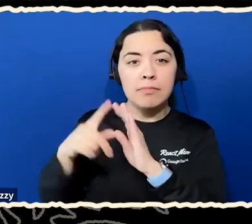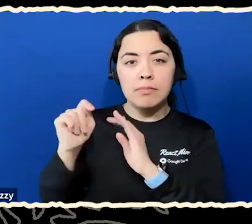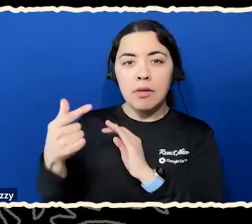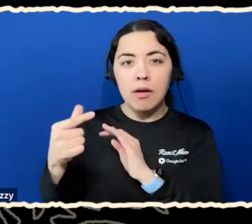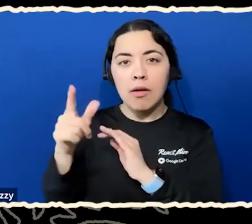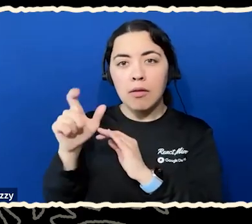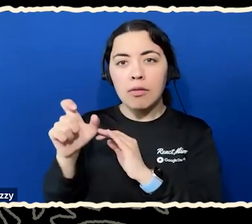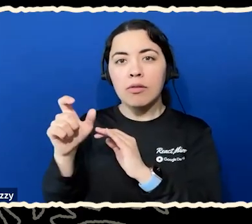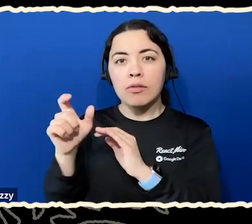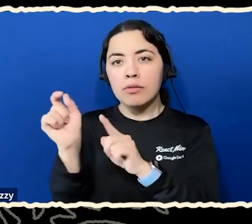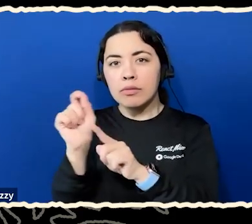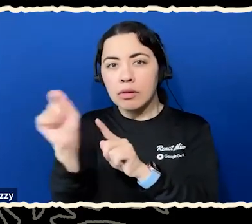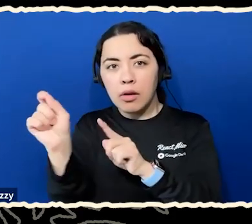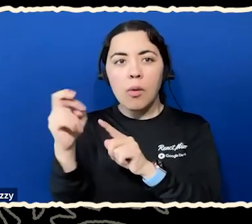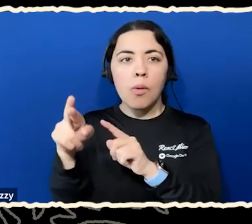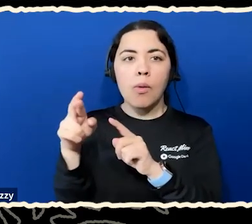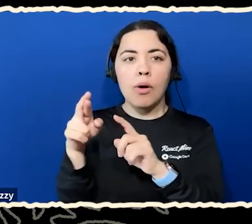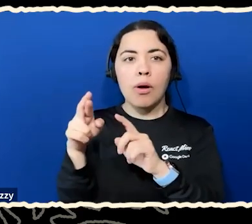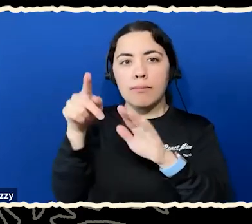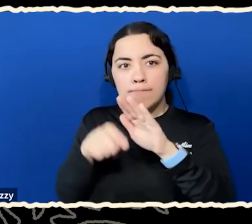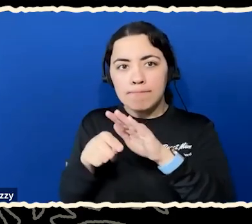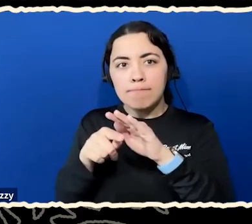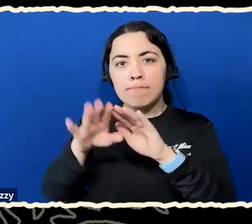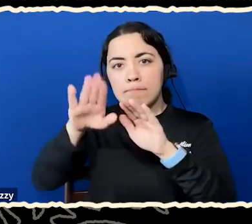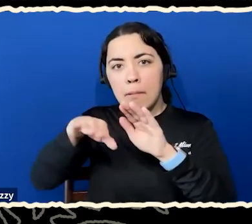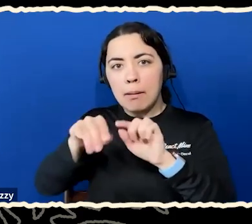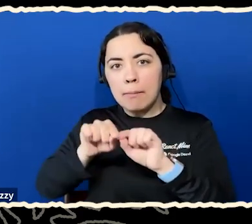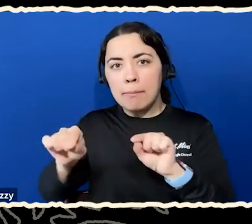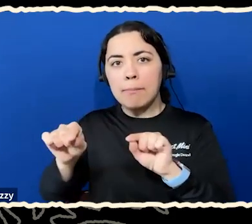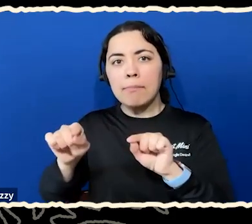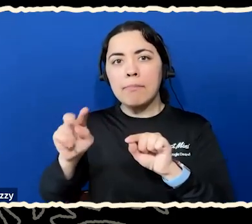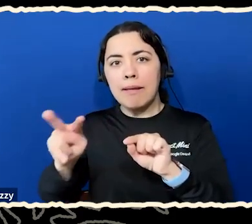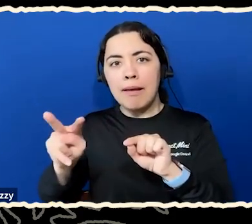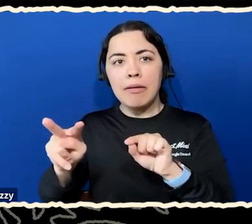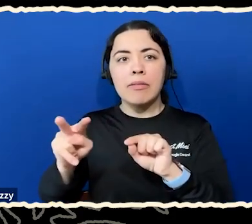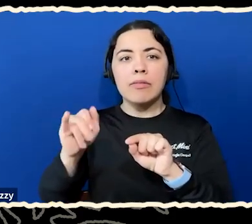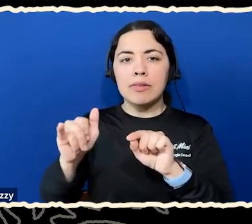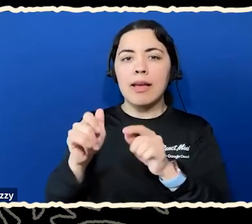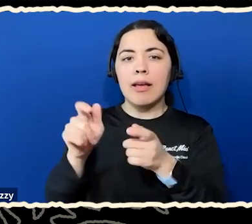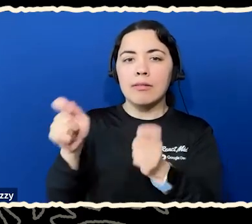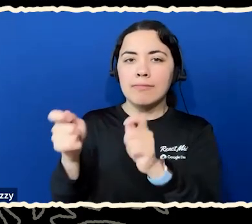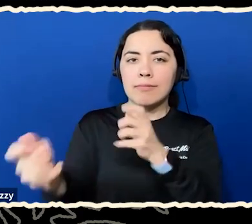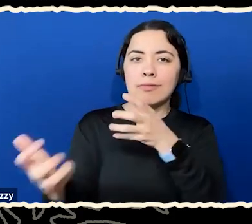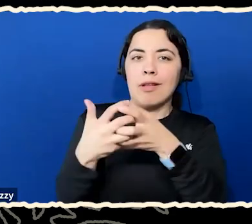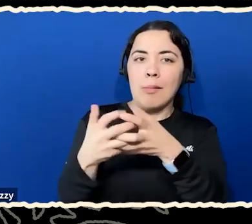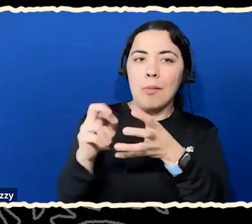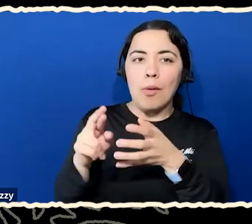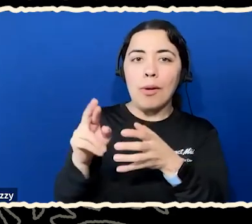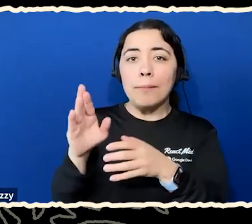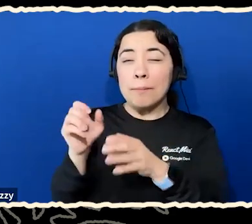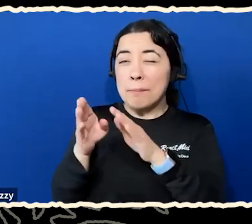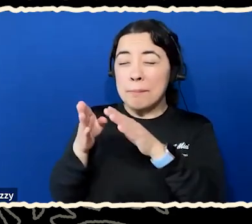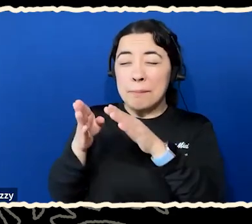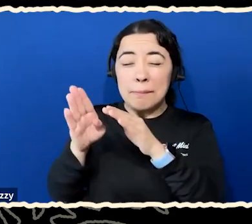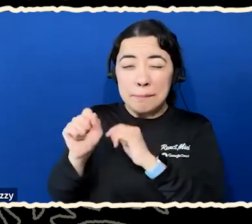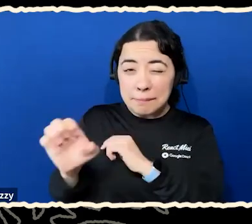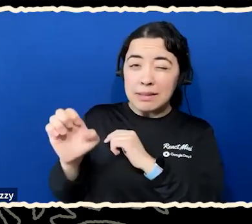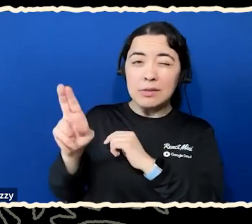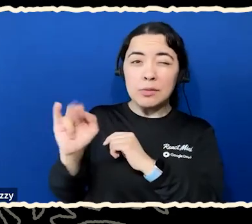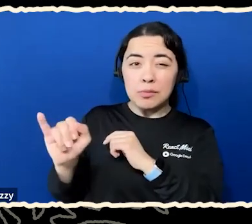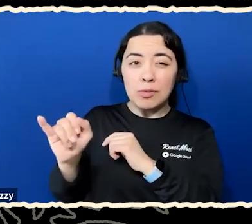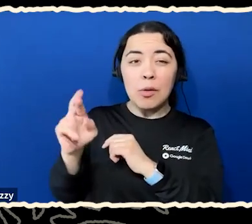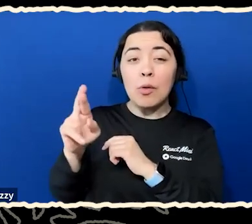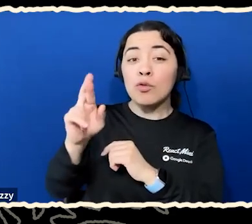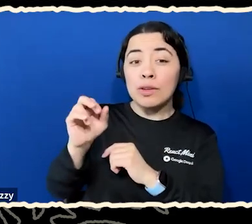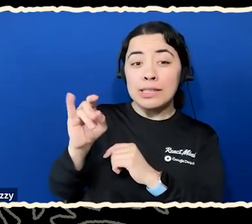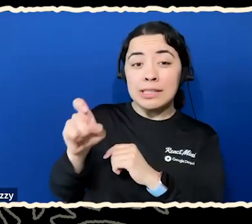the action pattern. Or even component libraries like base UI or radix can do this, so that we, again, as a consumer or user of these